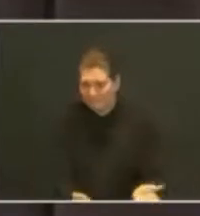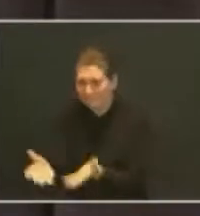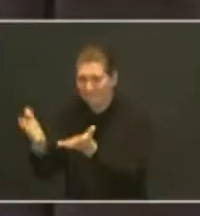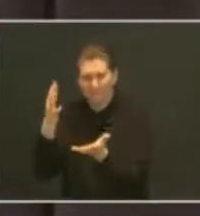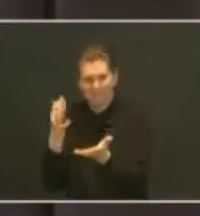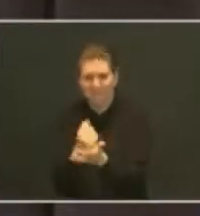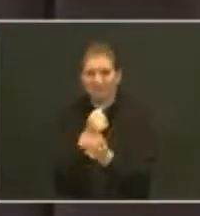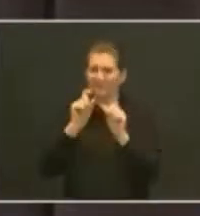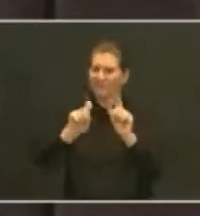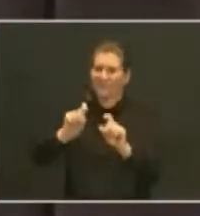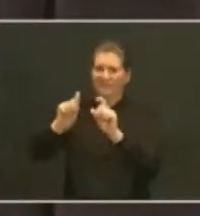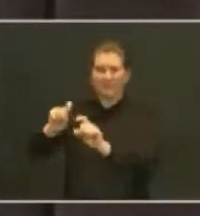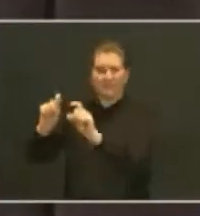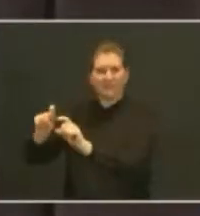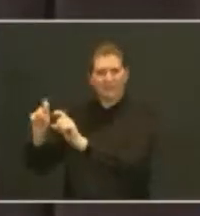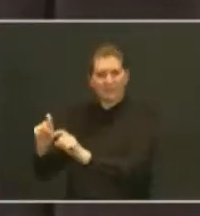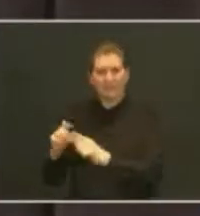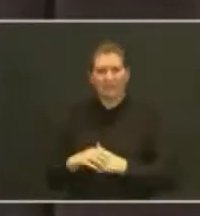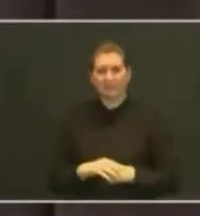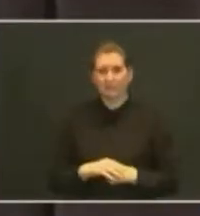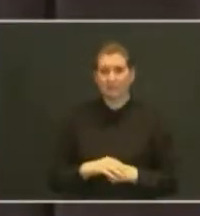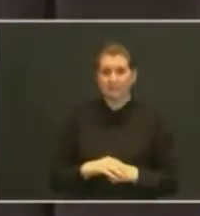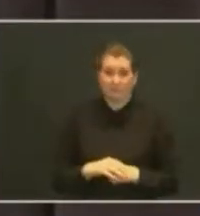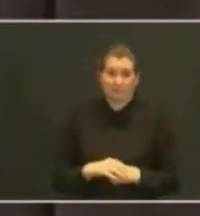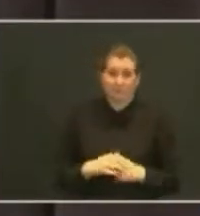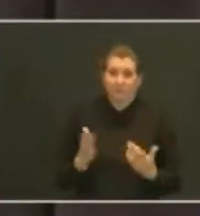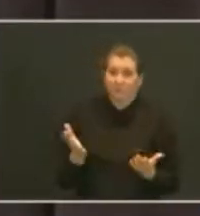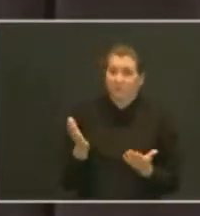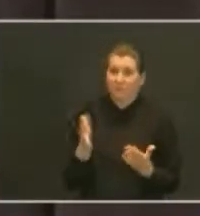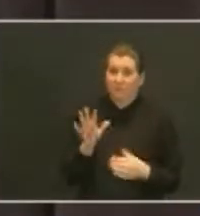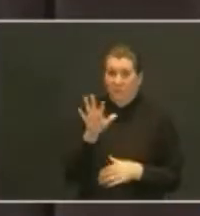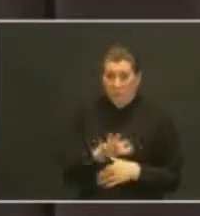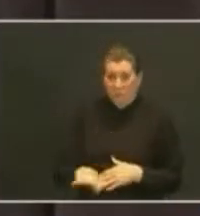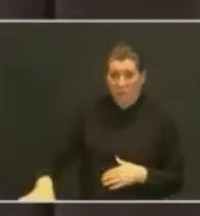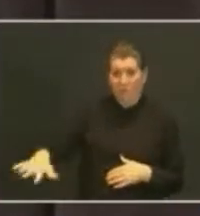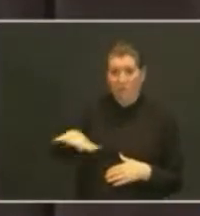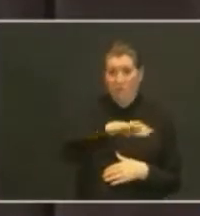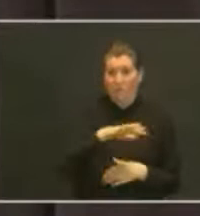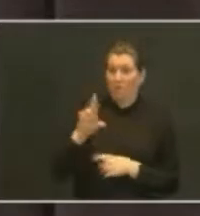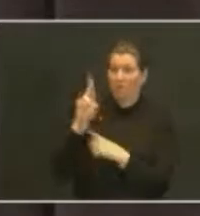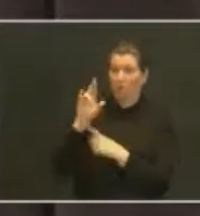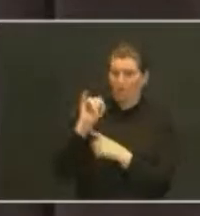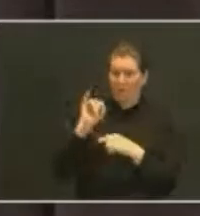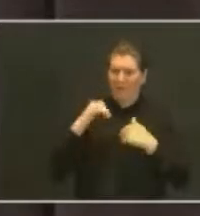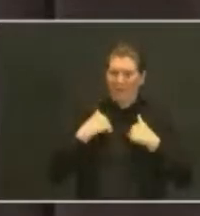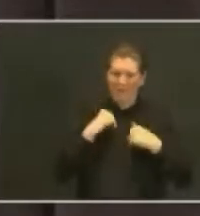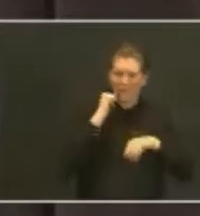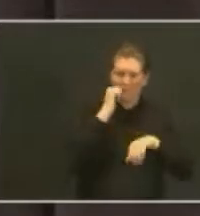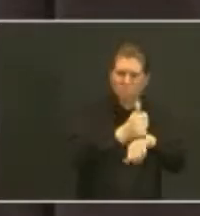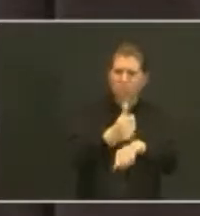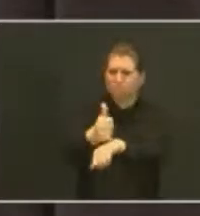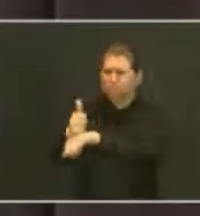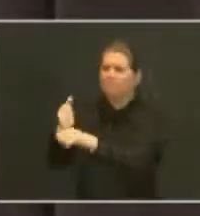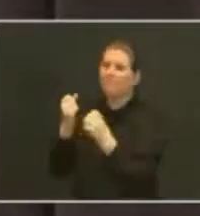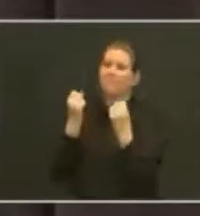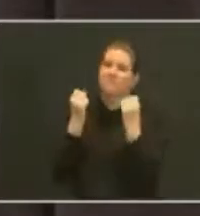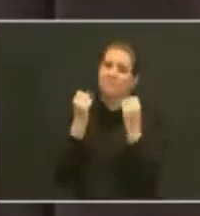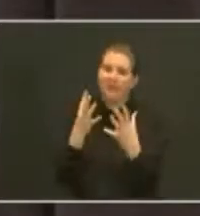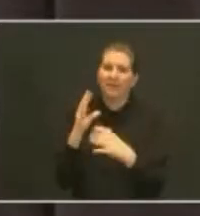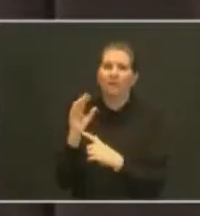have test site access across the state, and many of them provide test results